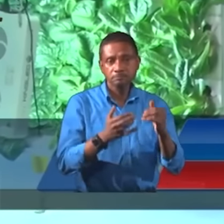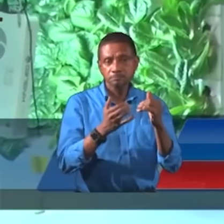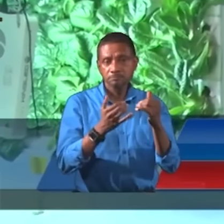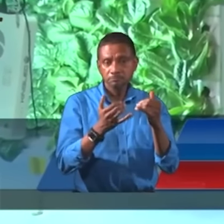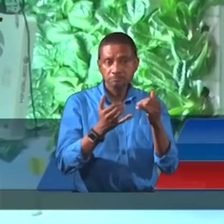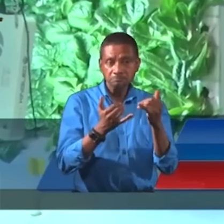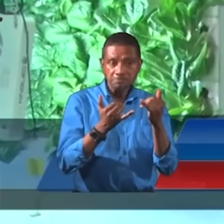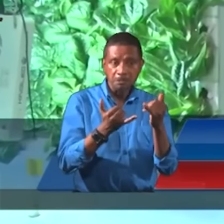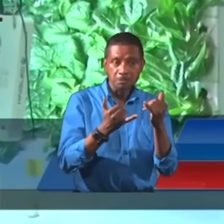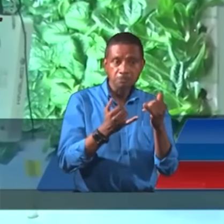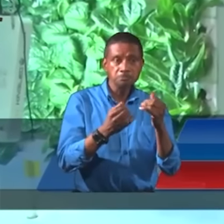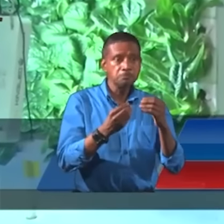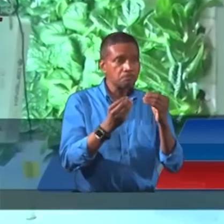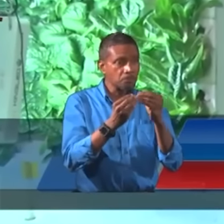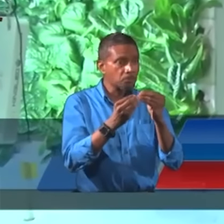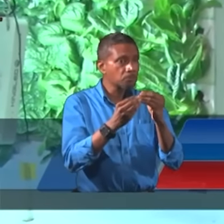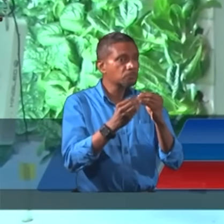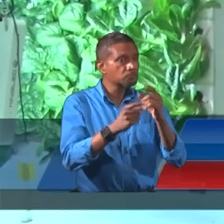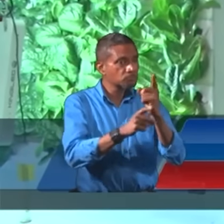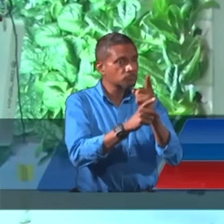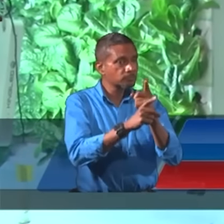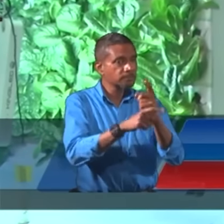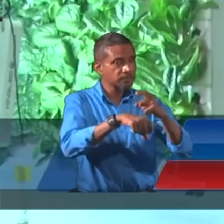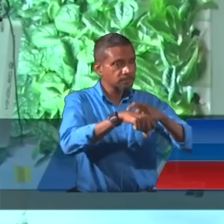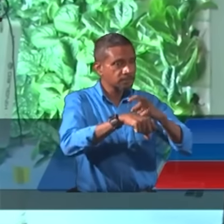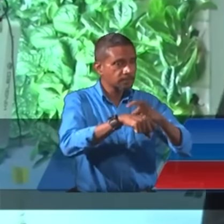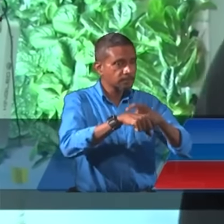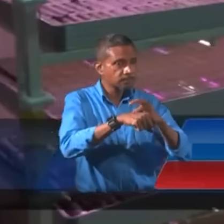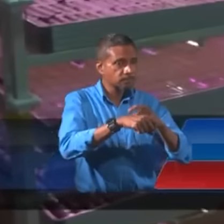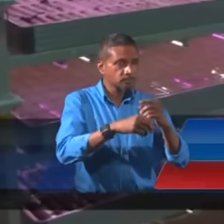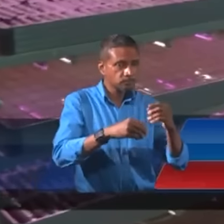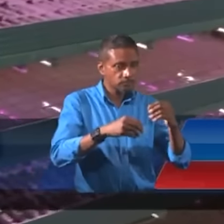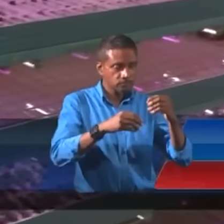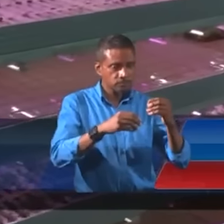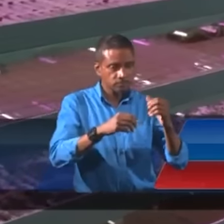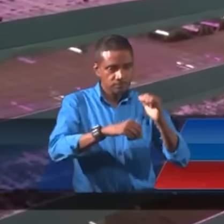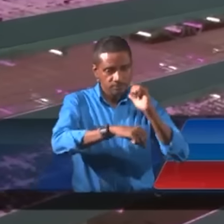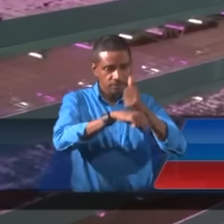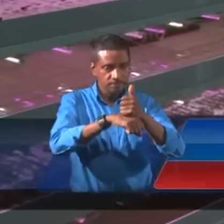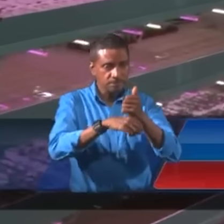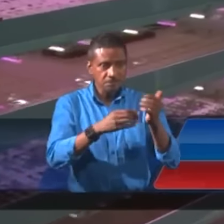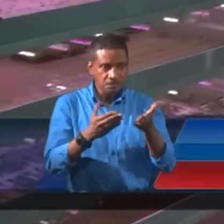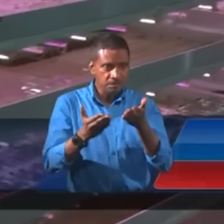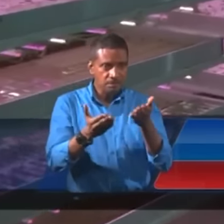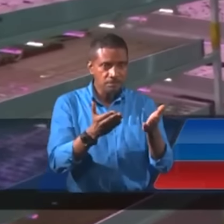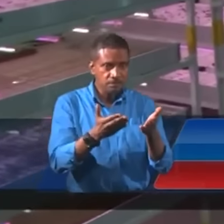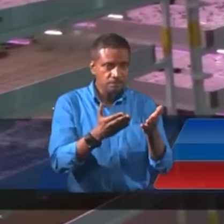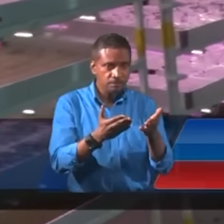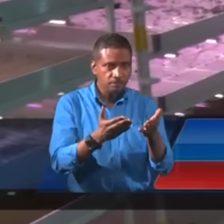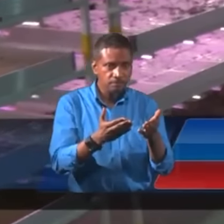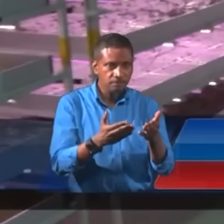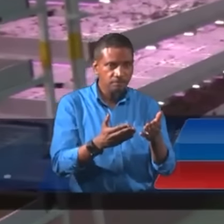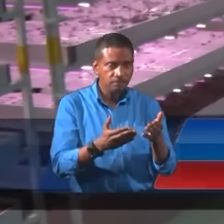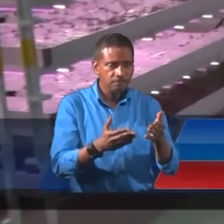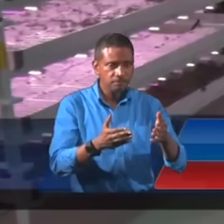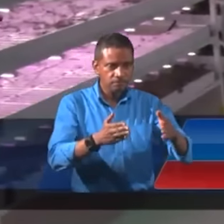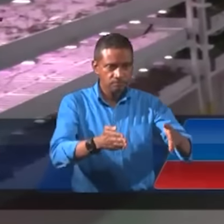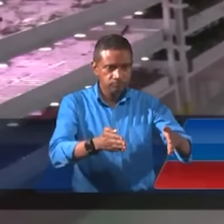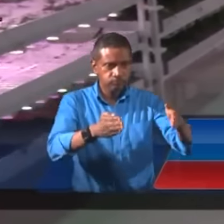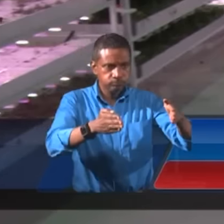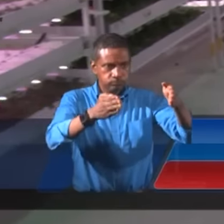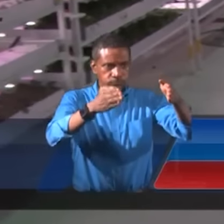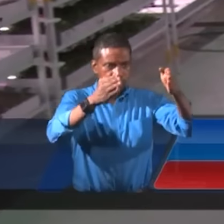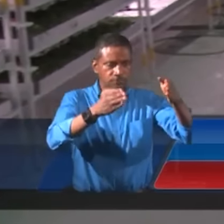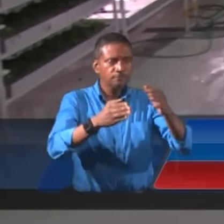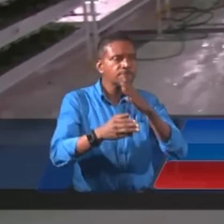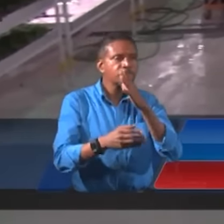more appropriate for both to be applied locally. The importance of vertical farming stems from a need to address